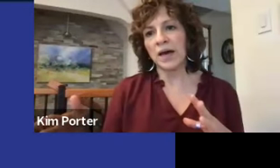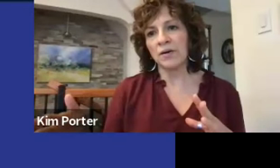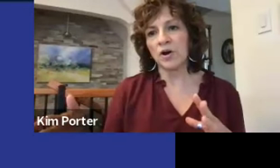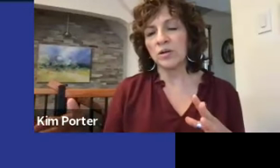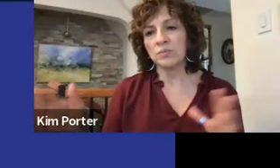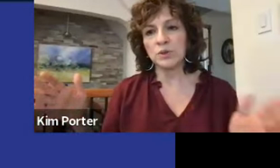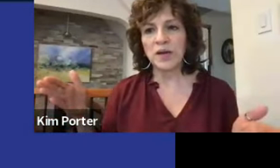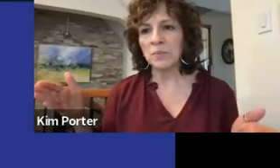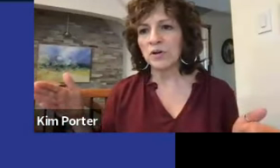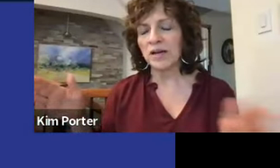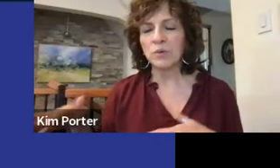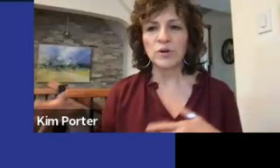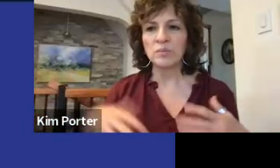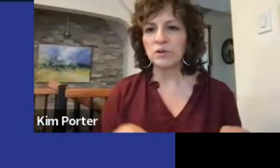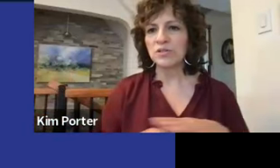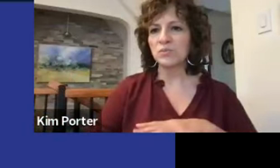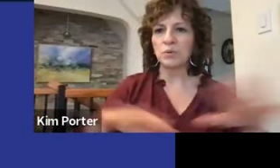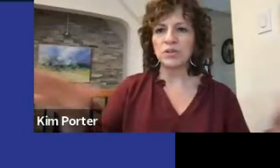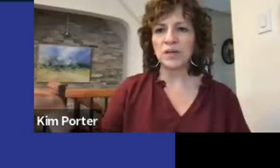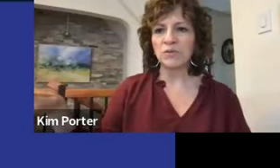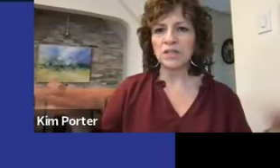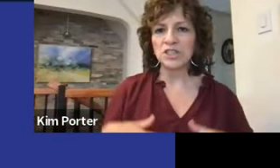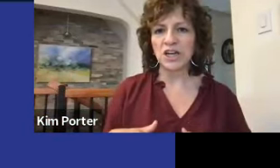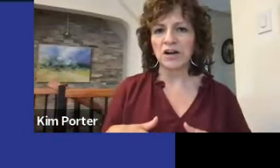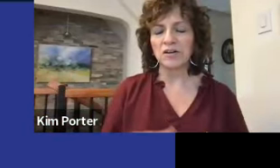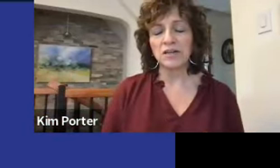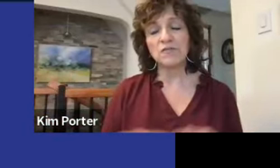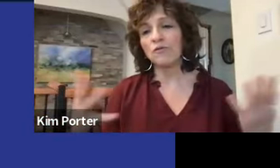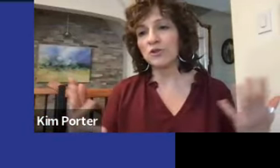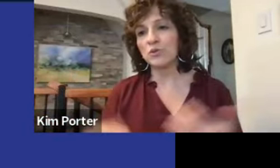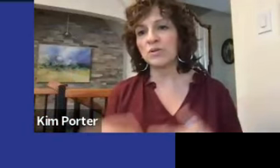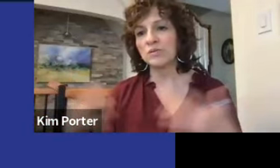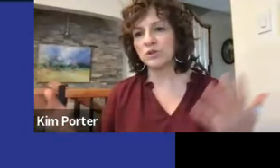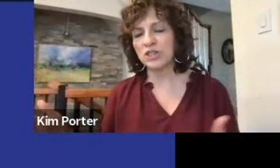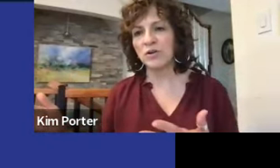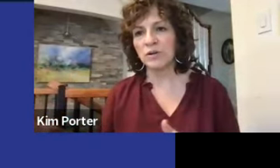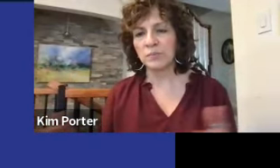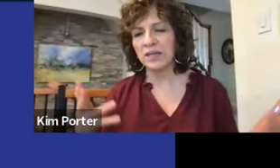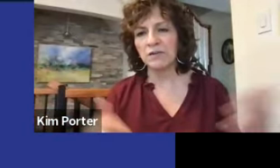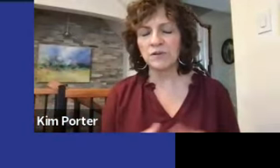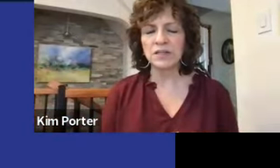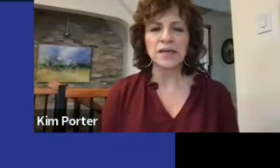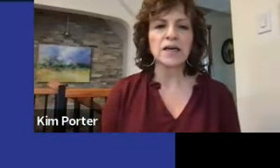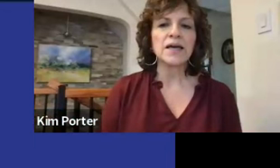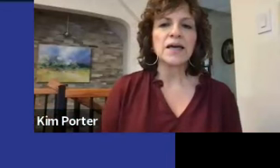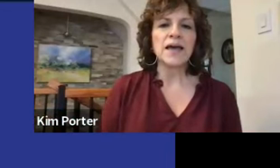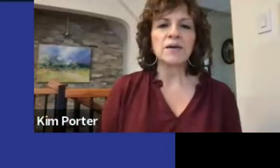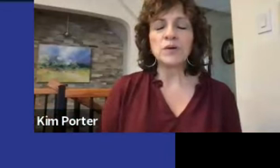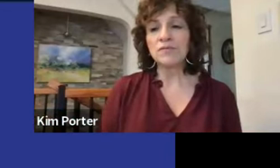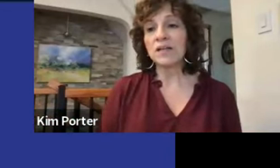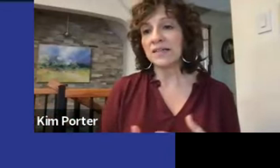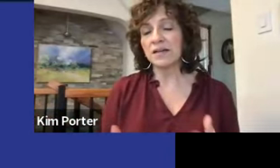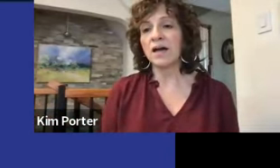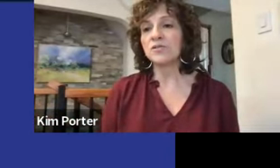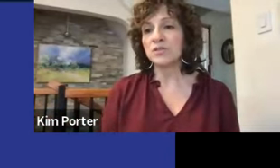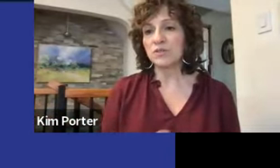print them out on blue paper. And when we're in person, we put them on everybody's chair. If we're virtual, we'll share a PDF and a link. And